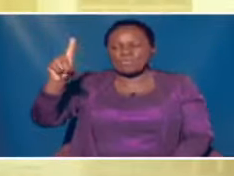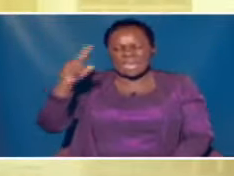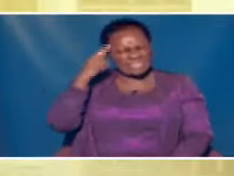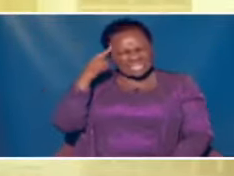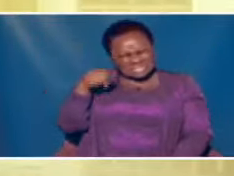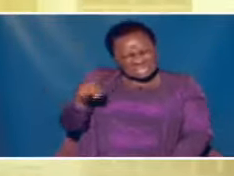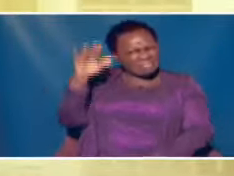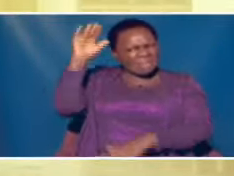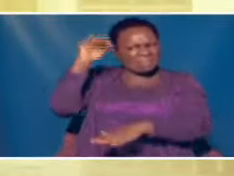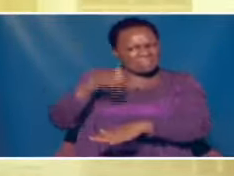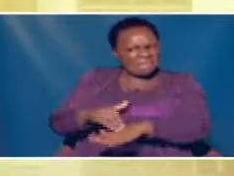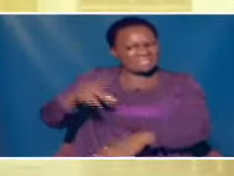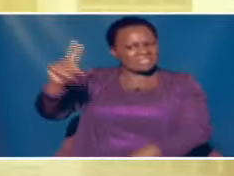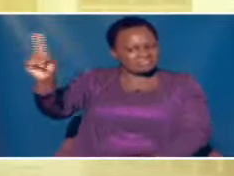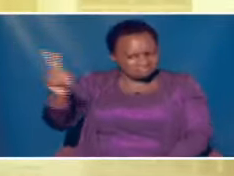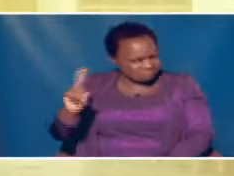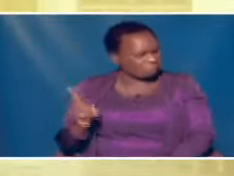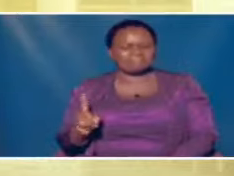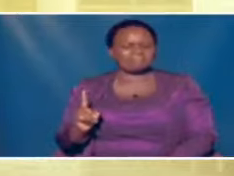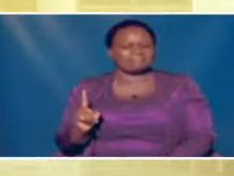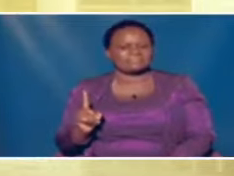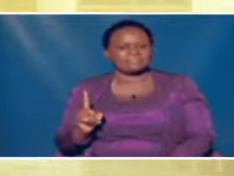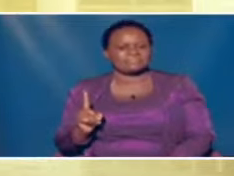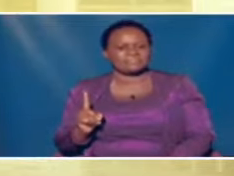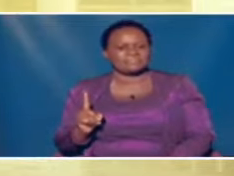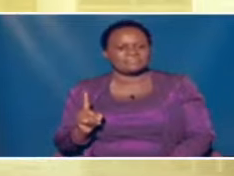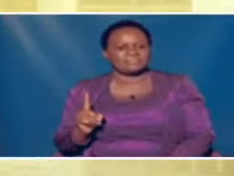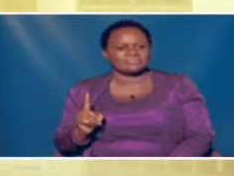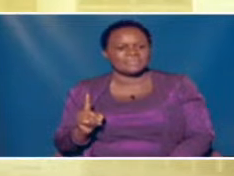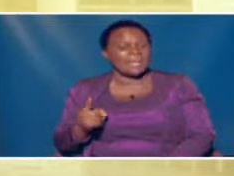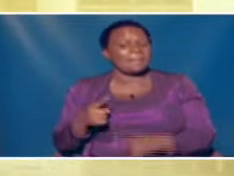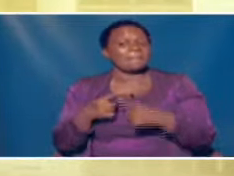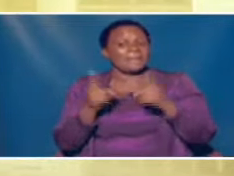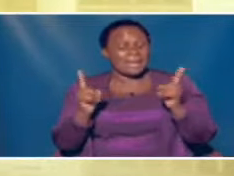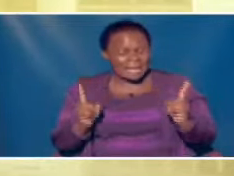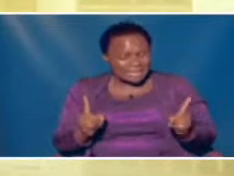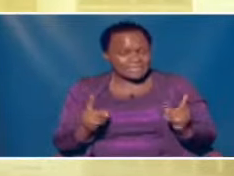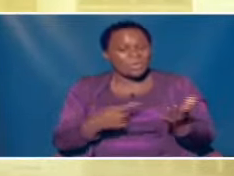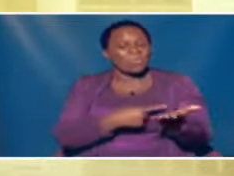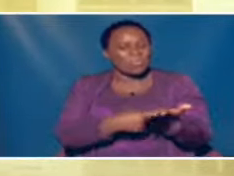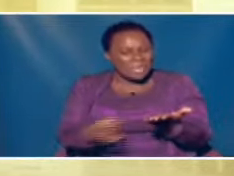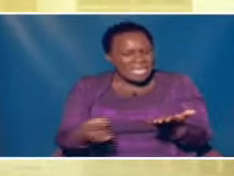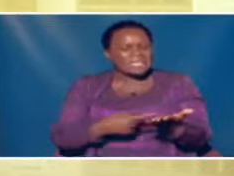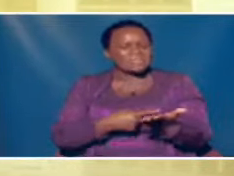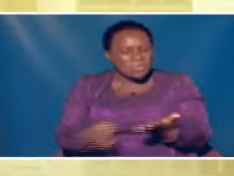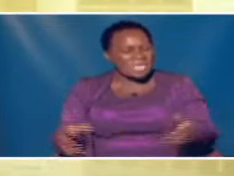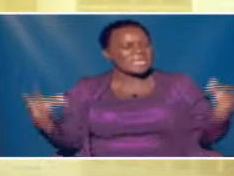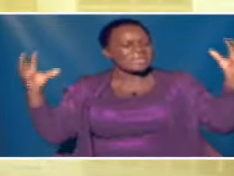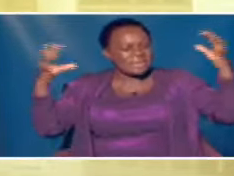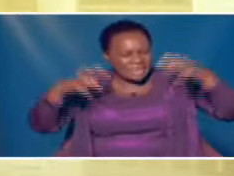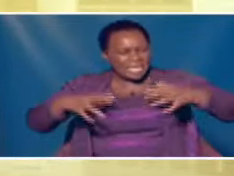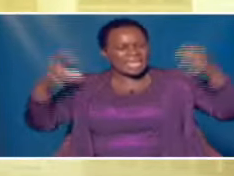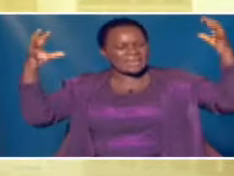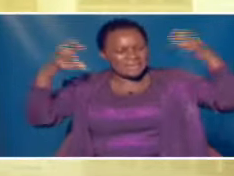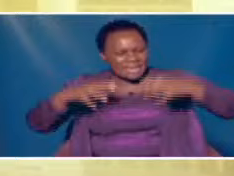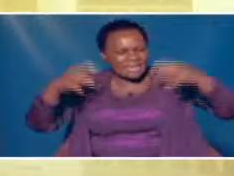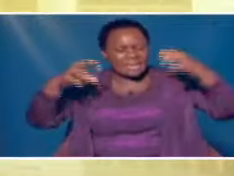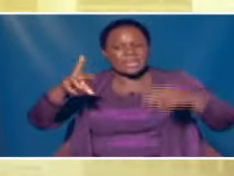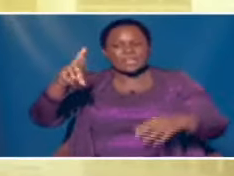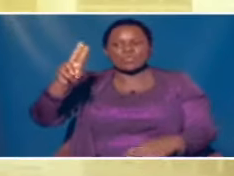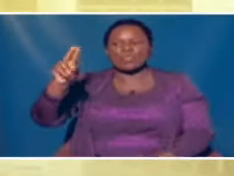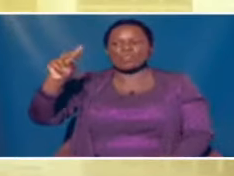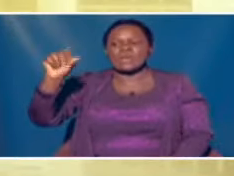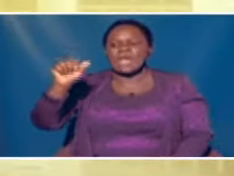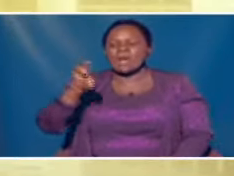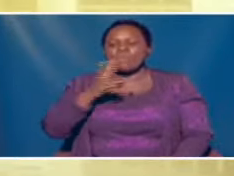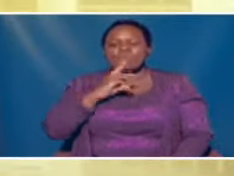picture themselves as victims of the resultant floods. However, weeks into the rain, some parts of Runda remains marooned,